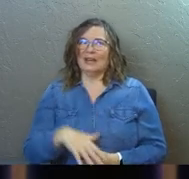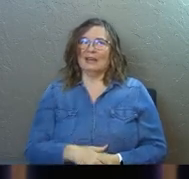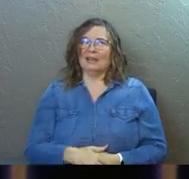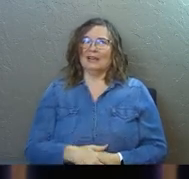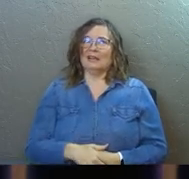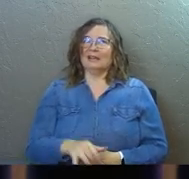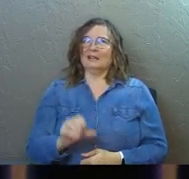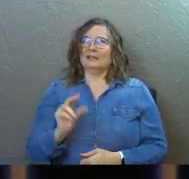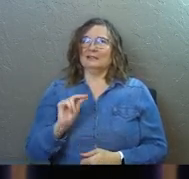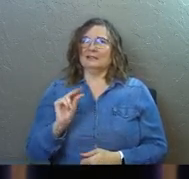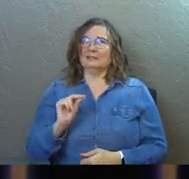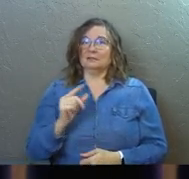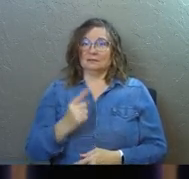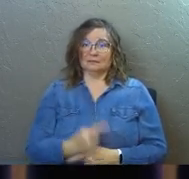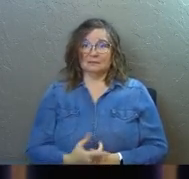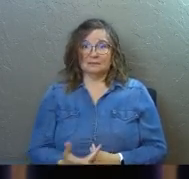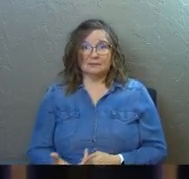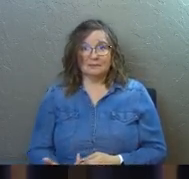you know?